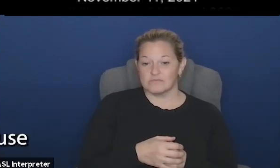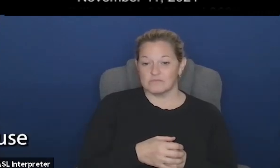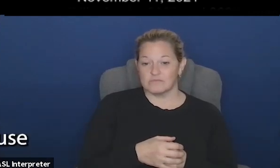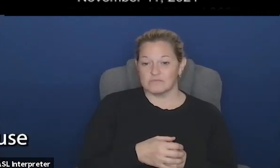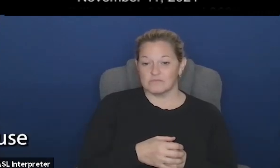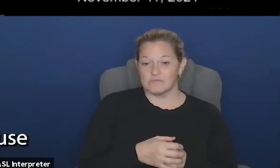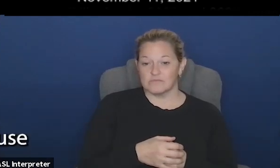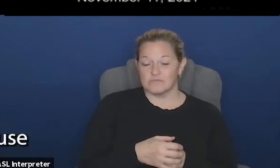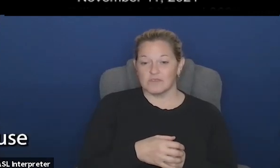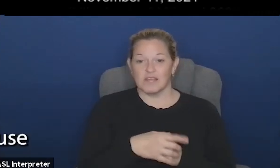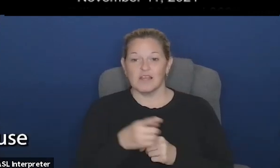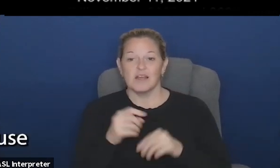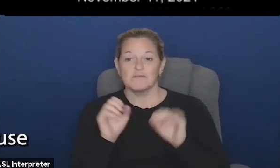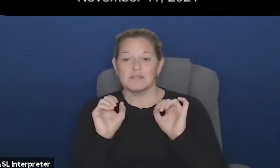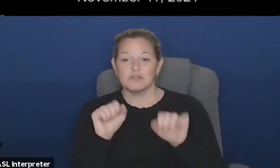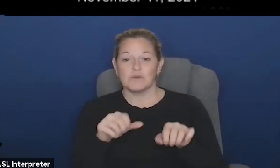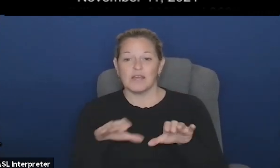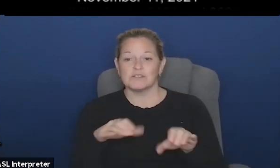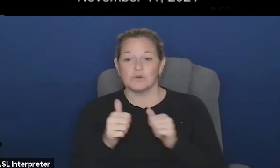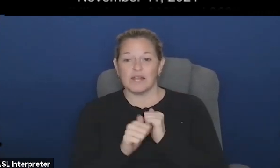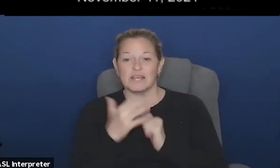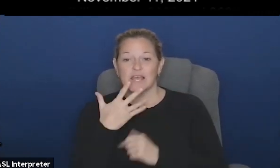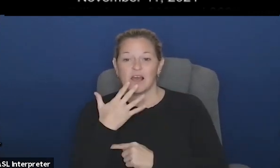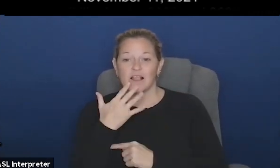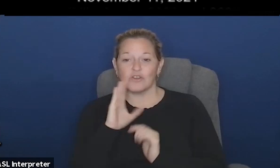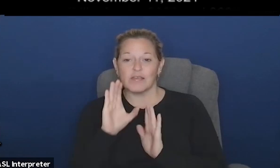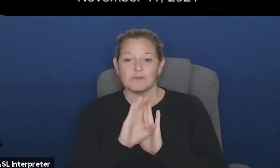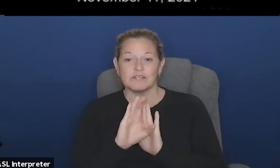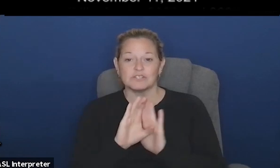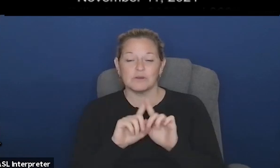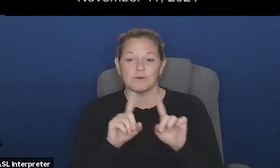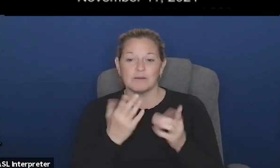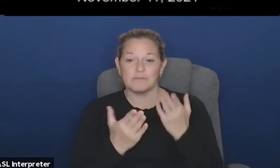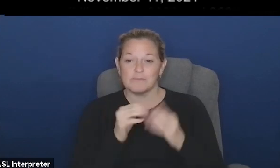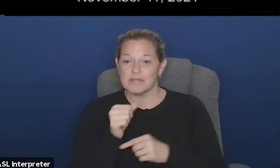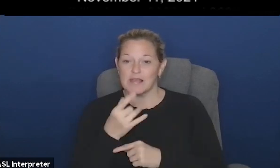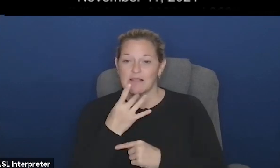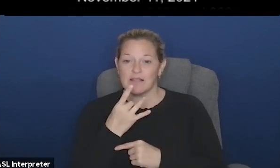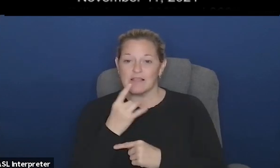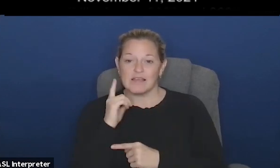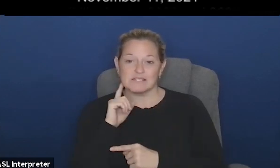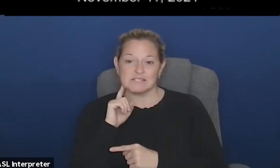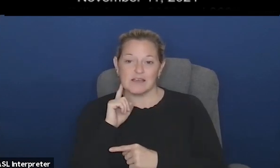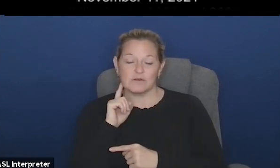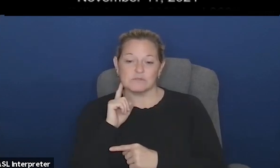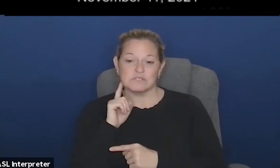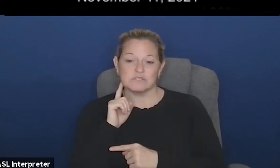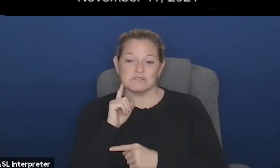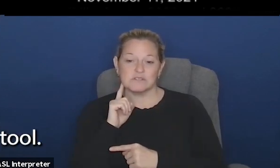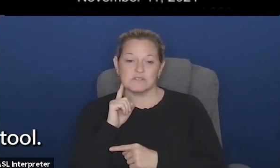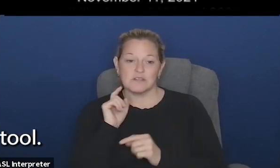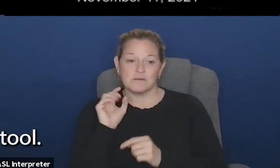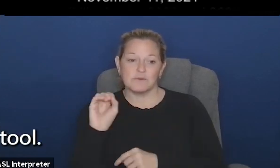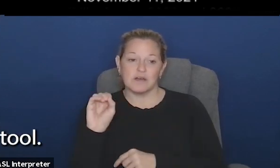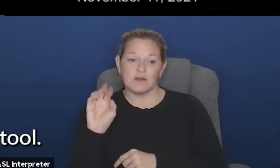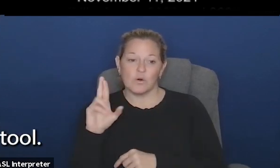you can any colored image. You can use Orchestar, probably not LightSound to sonify it. So you can use Orchestar for color sonification.